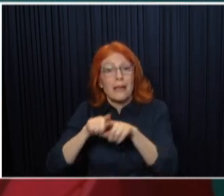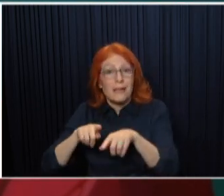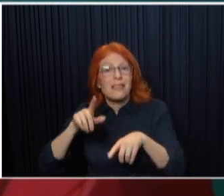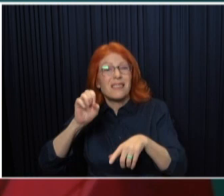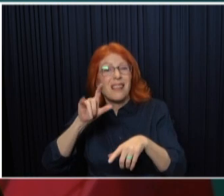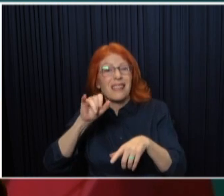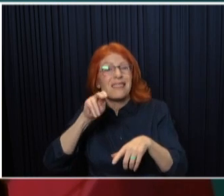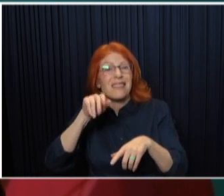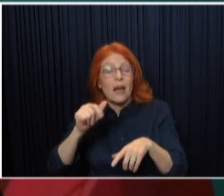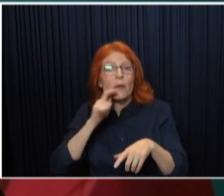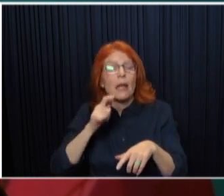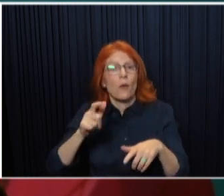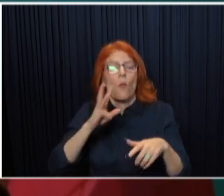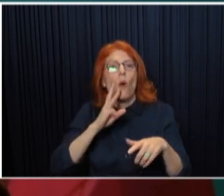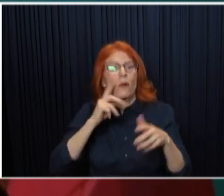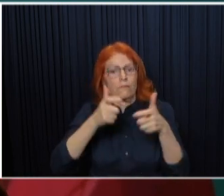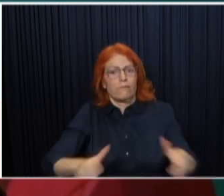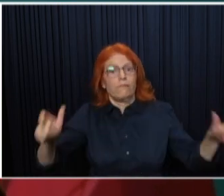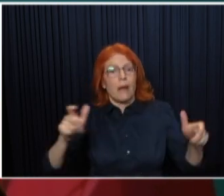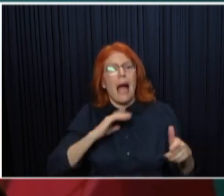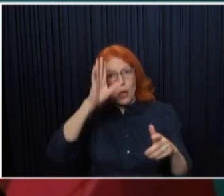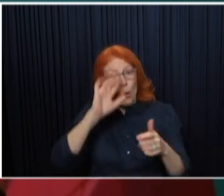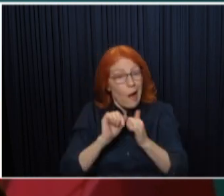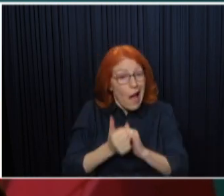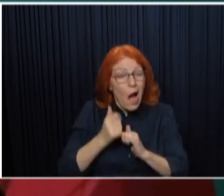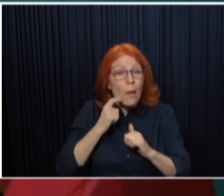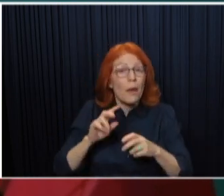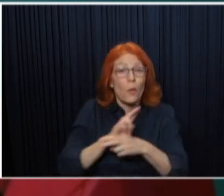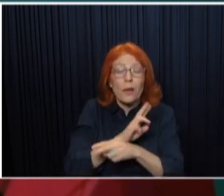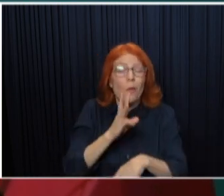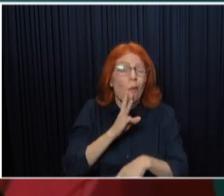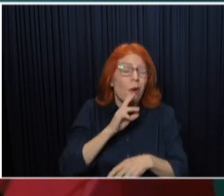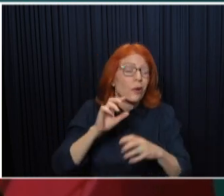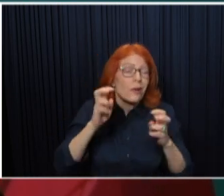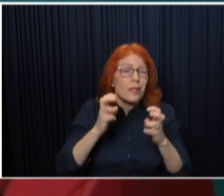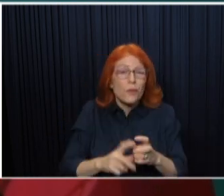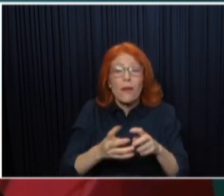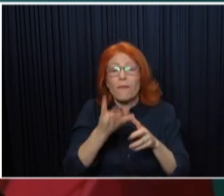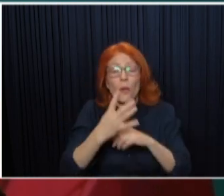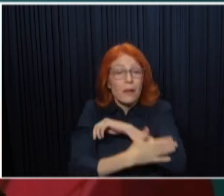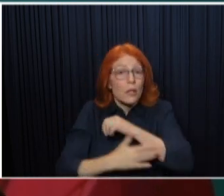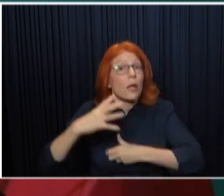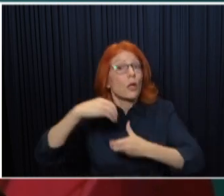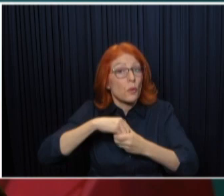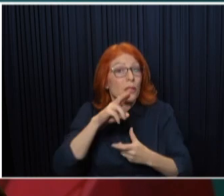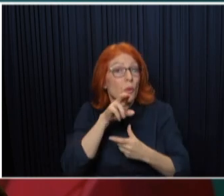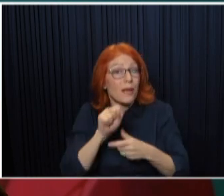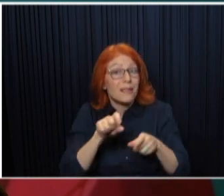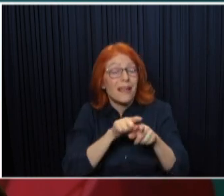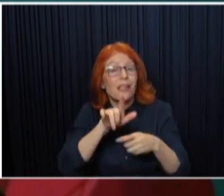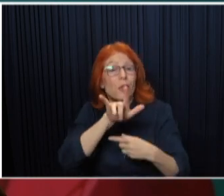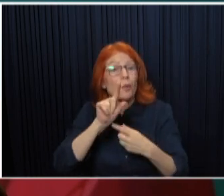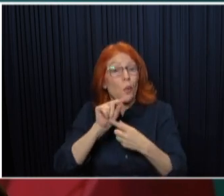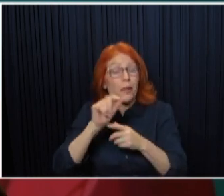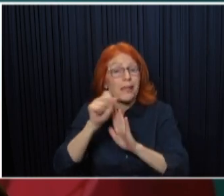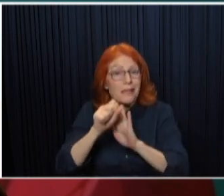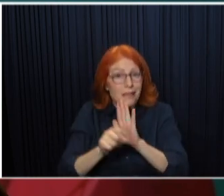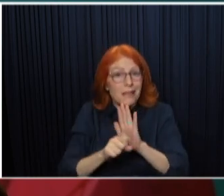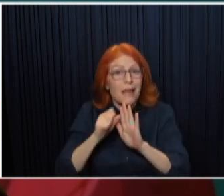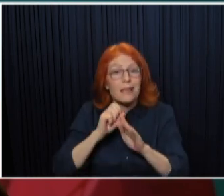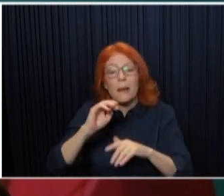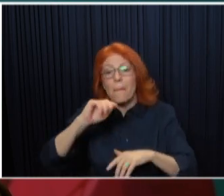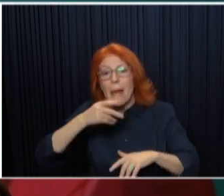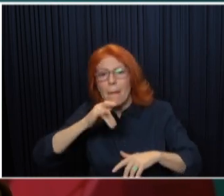pie bigger. I know how to do this. I've been working on water issues in 4 countries, counting the U.S., and 20 states, mapping